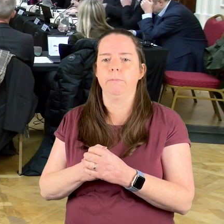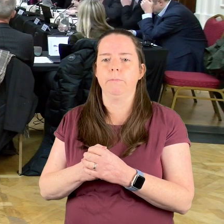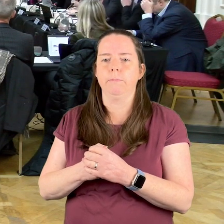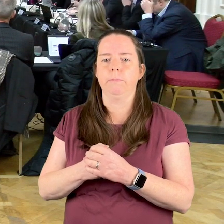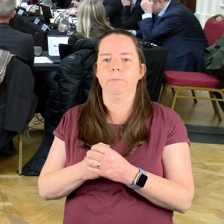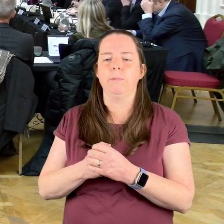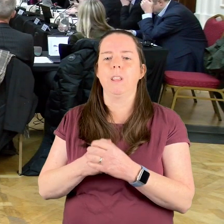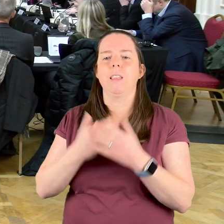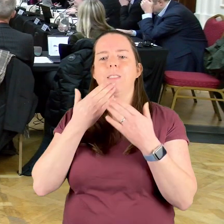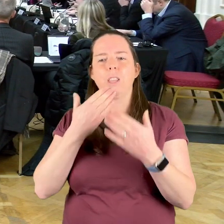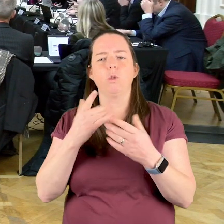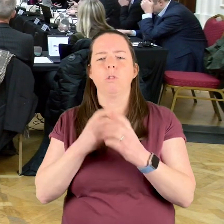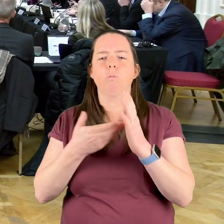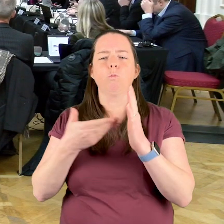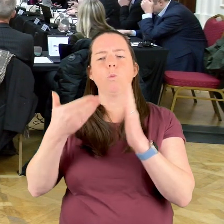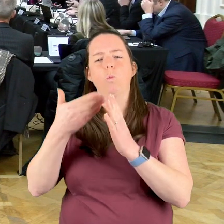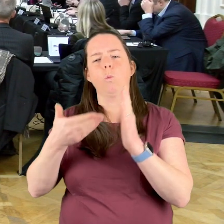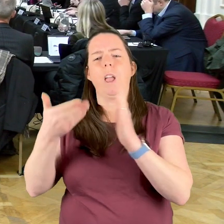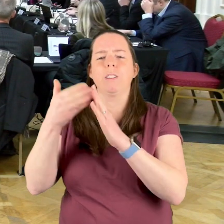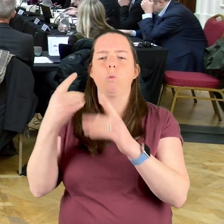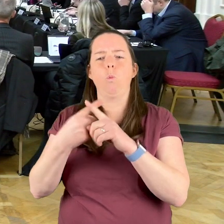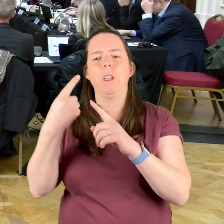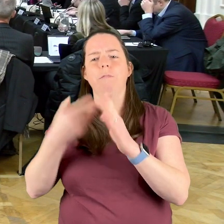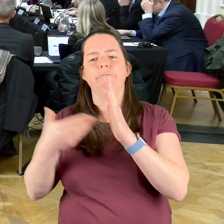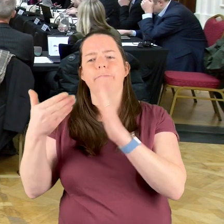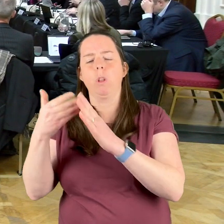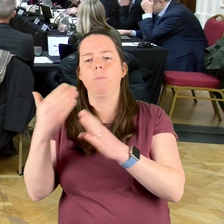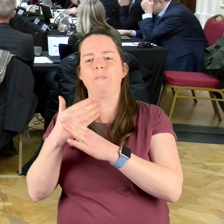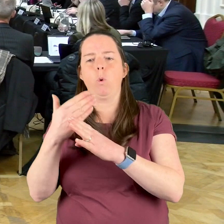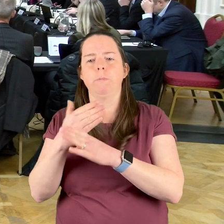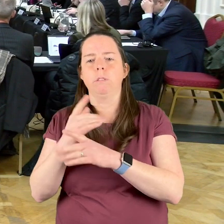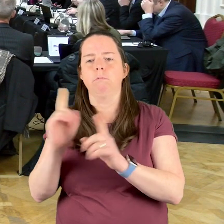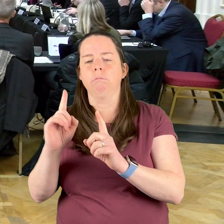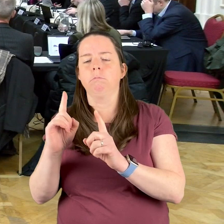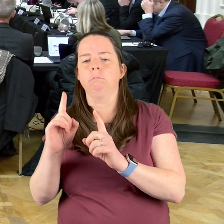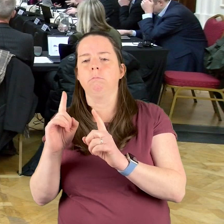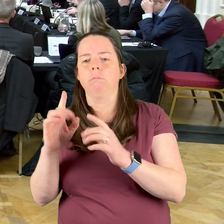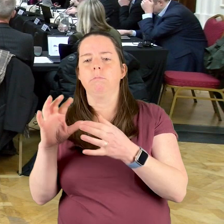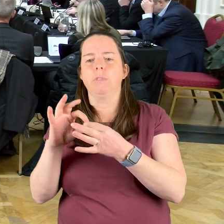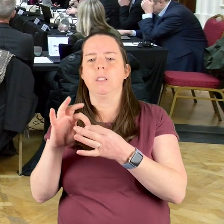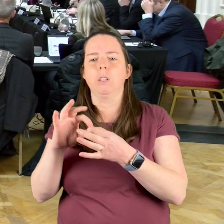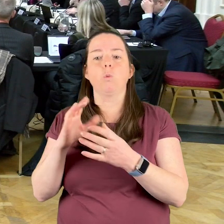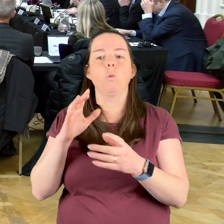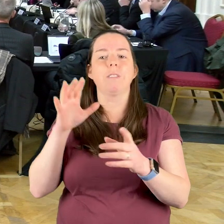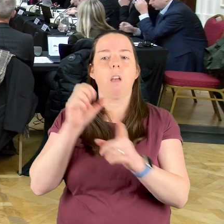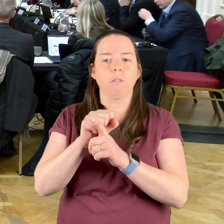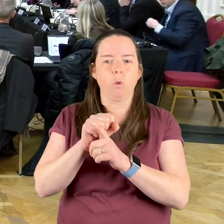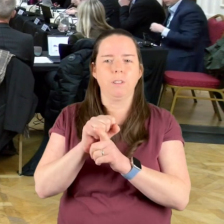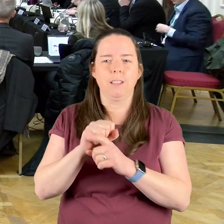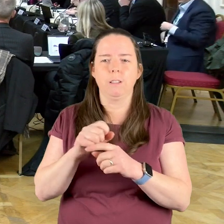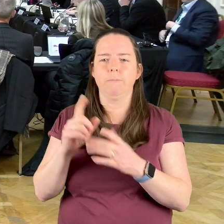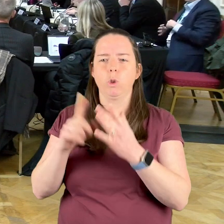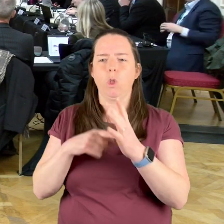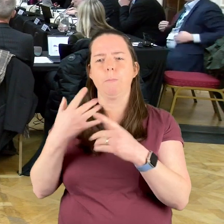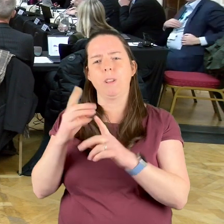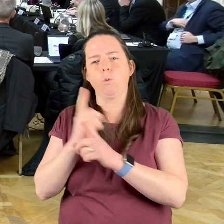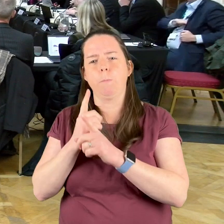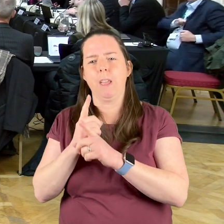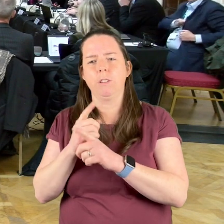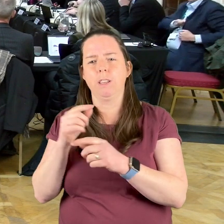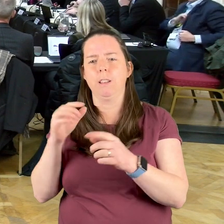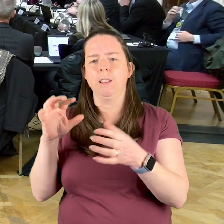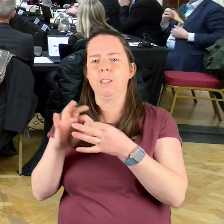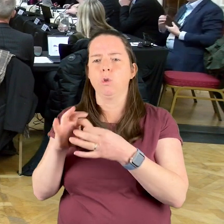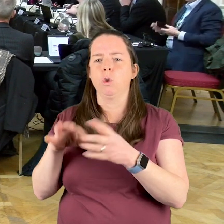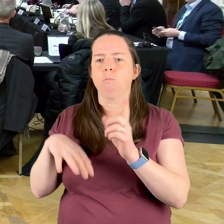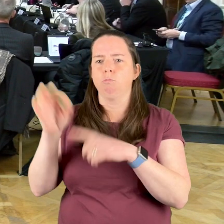Yeah, thanks. Just a very quick addition on the performance piece, which is on diagnostics. I mean, Jonathan's referenced it a bit in terms of some of